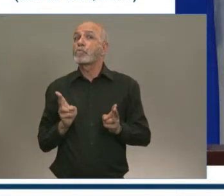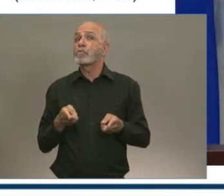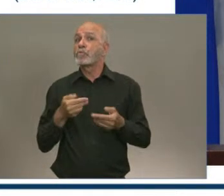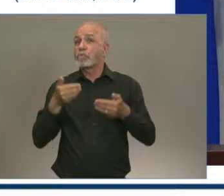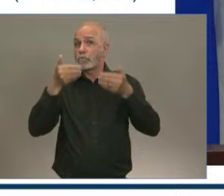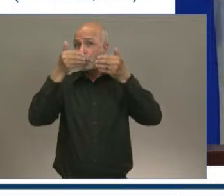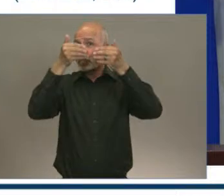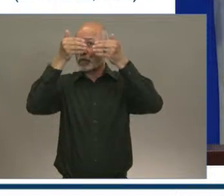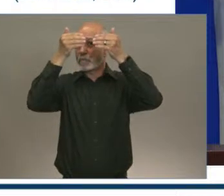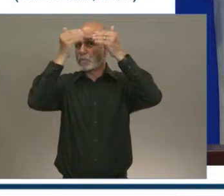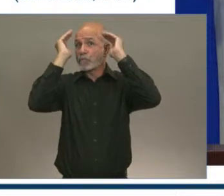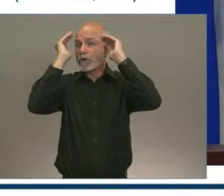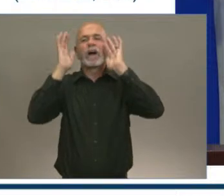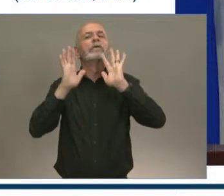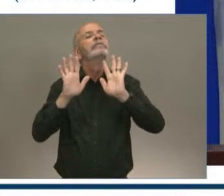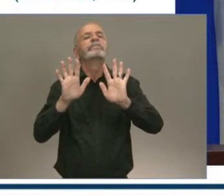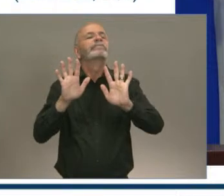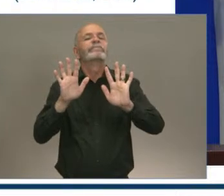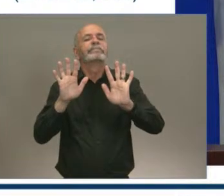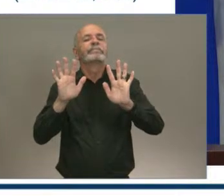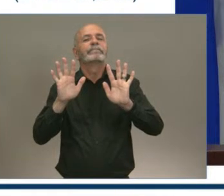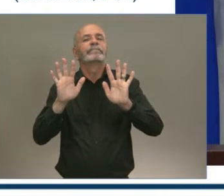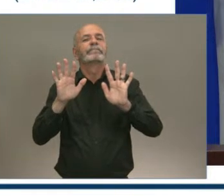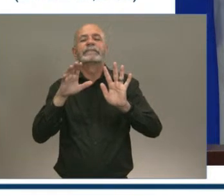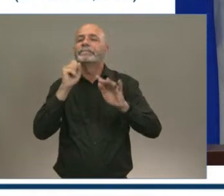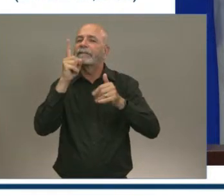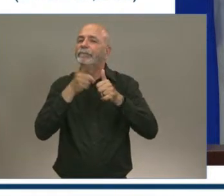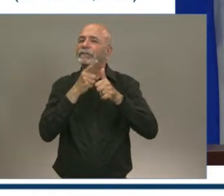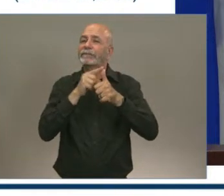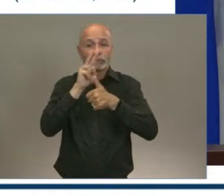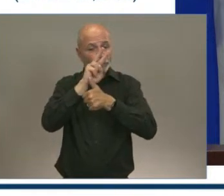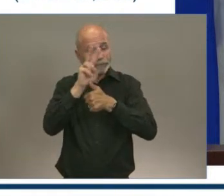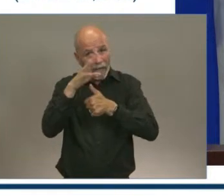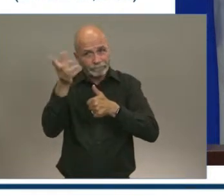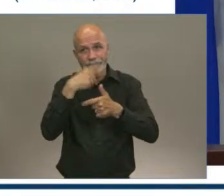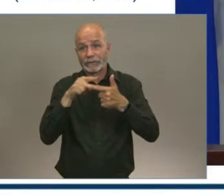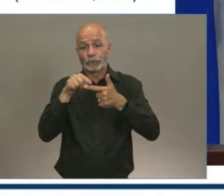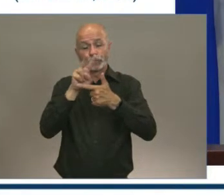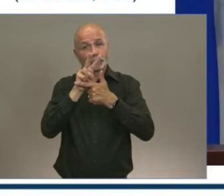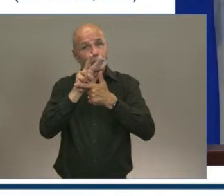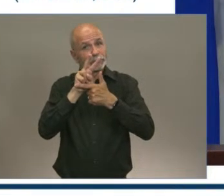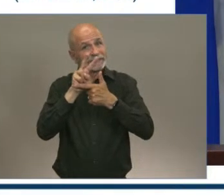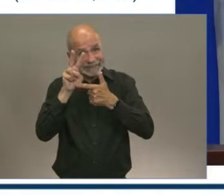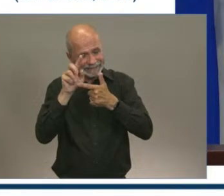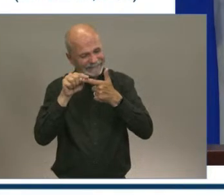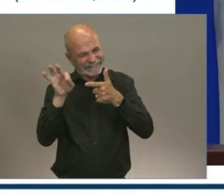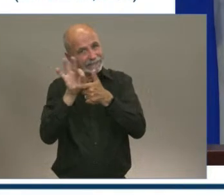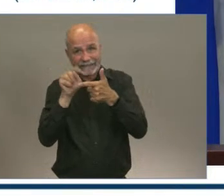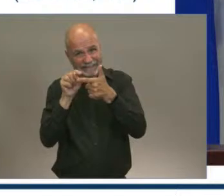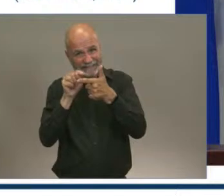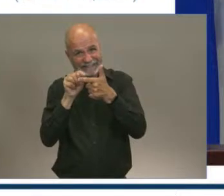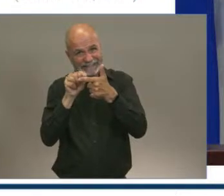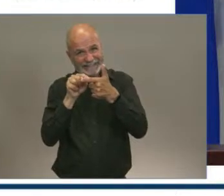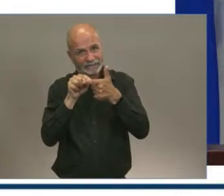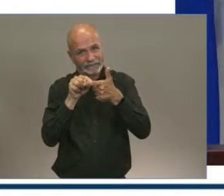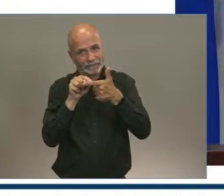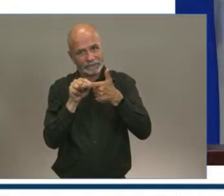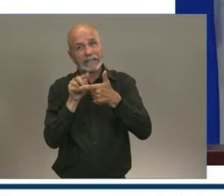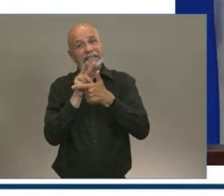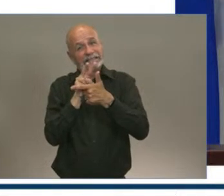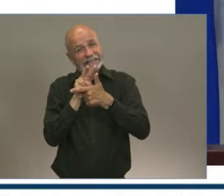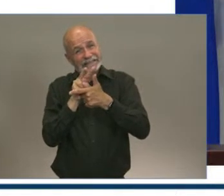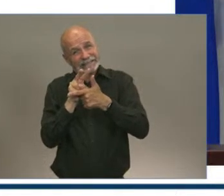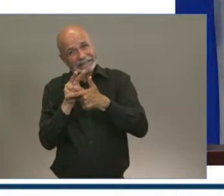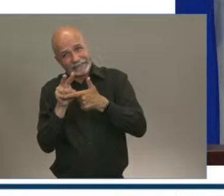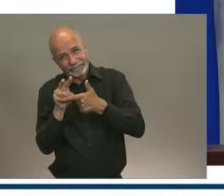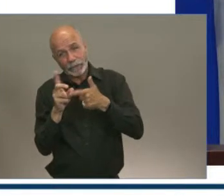we start to open up, the 2-week incubation period is a really important separation. And as Dr. Strang